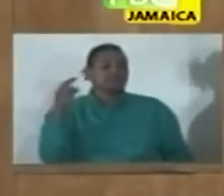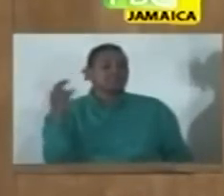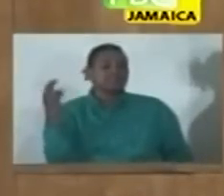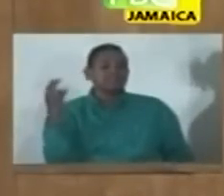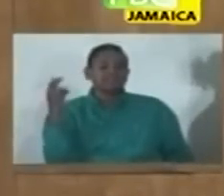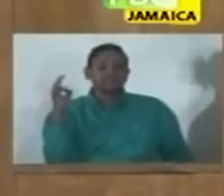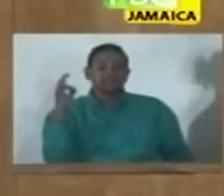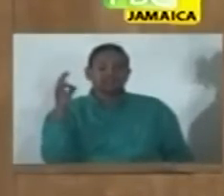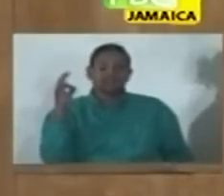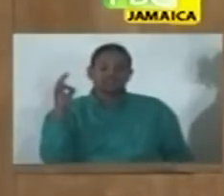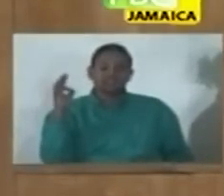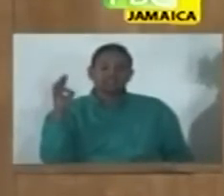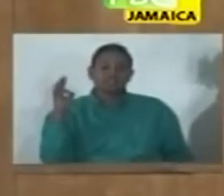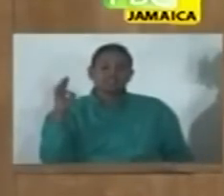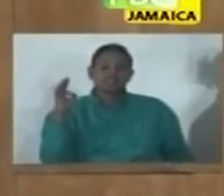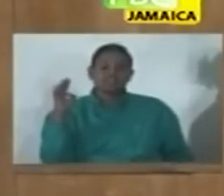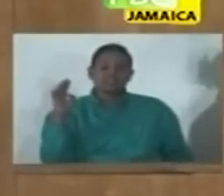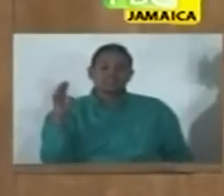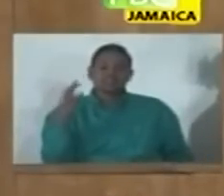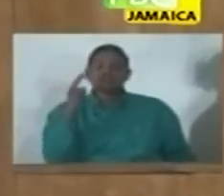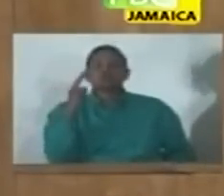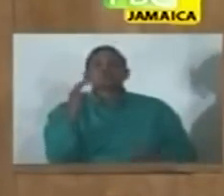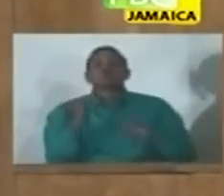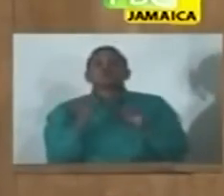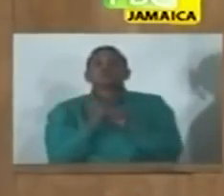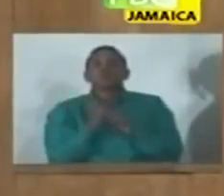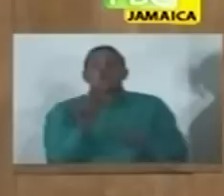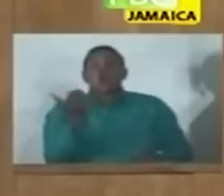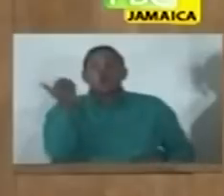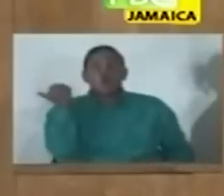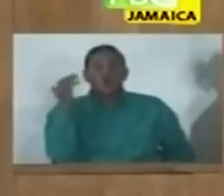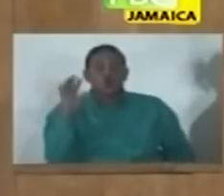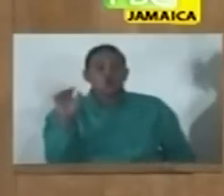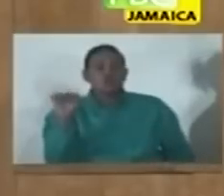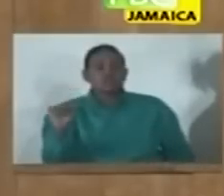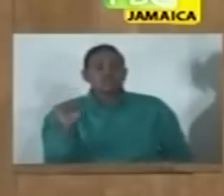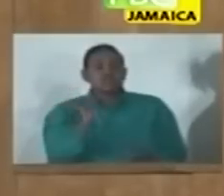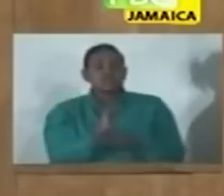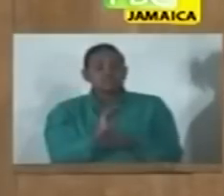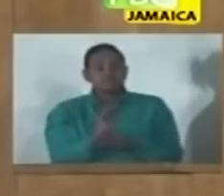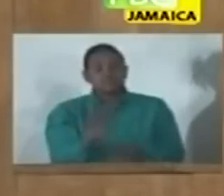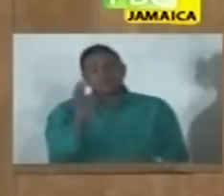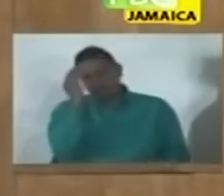2017. That's 2 years ago. Can the minister indicate